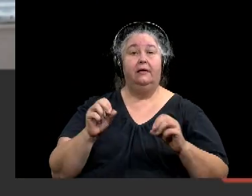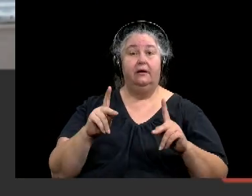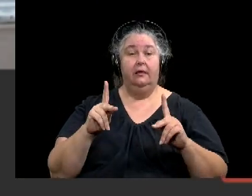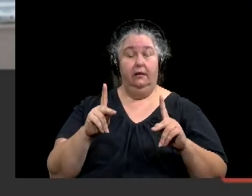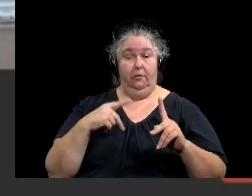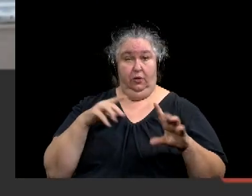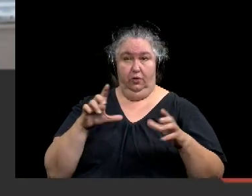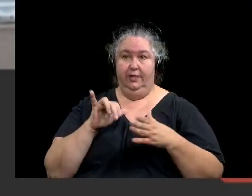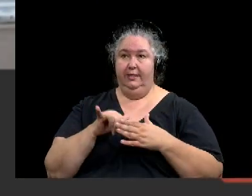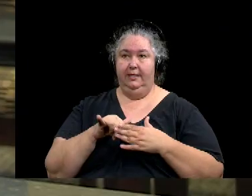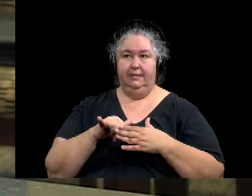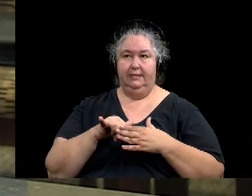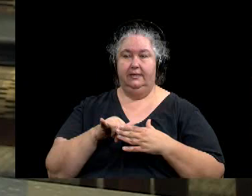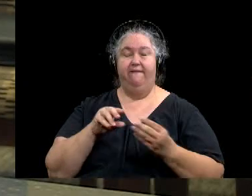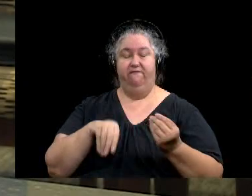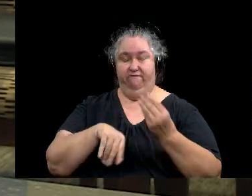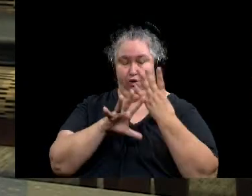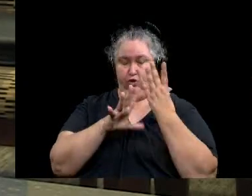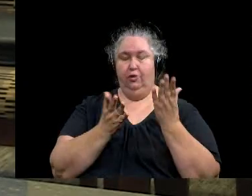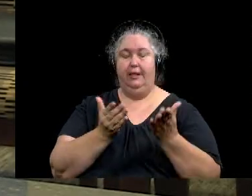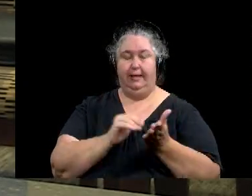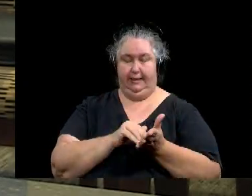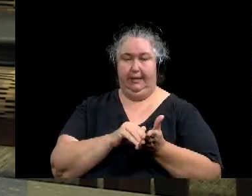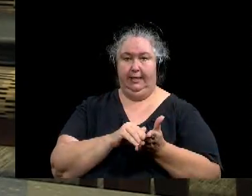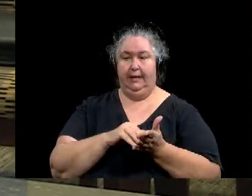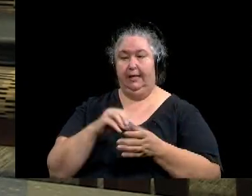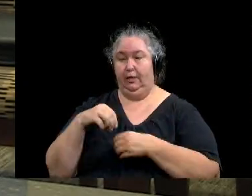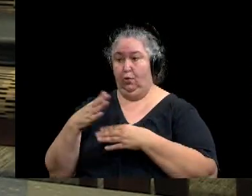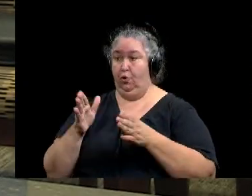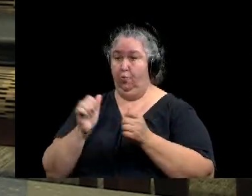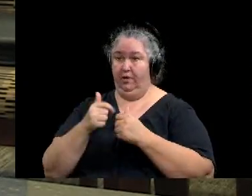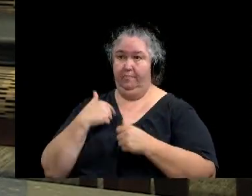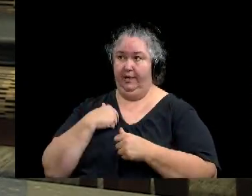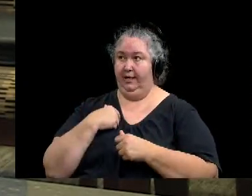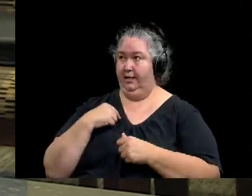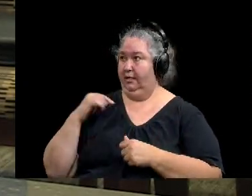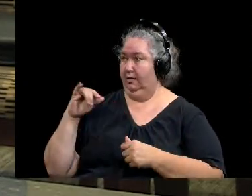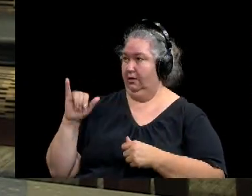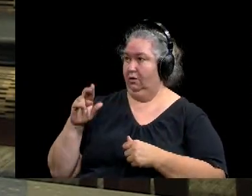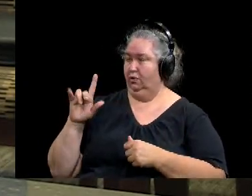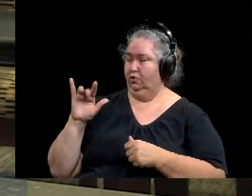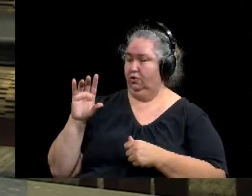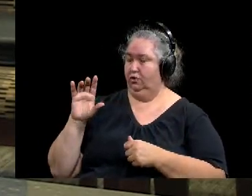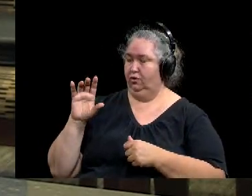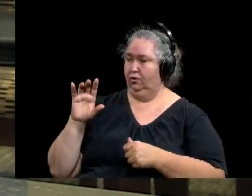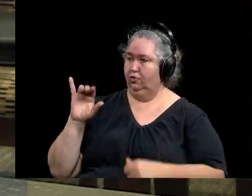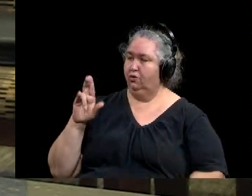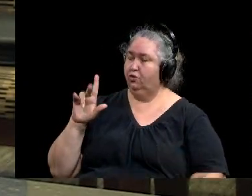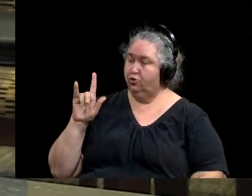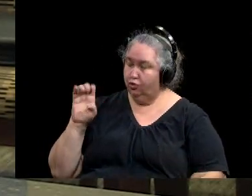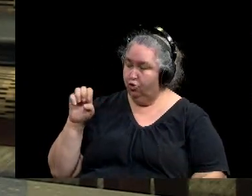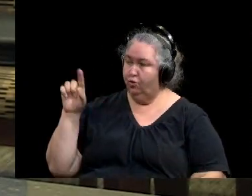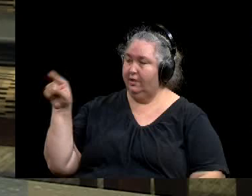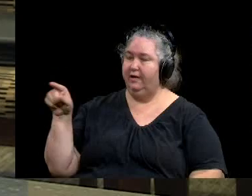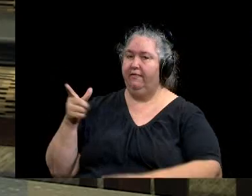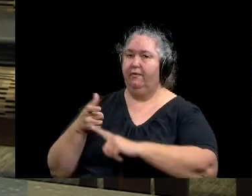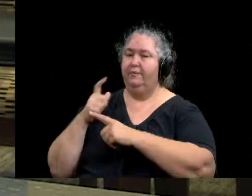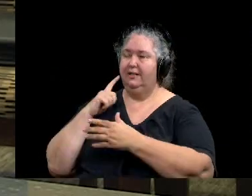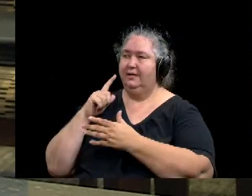this completely virtually again, and in the room with me now is only Julia Vera from the City Secretary's office, who's handling the Zoom